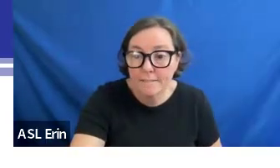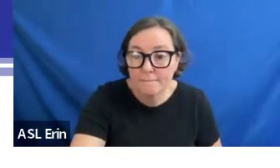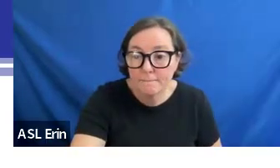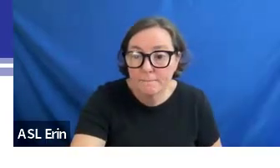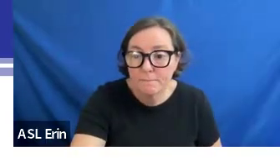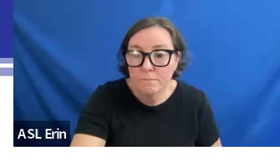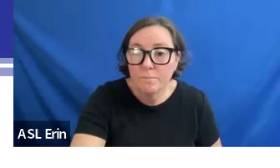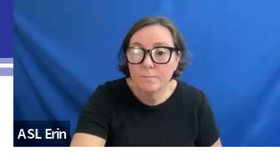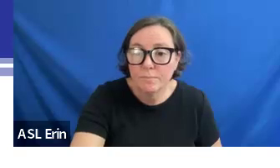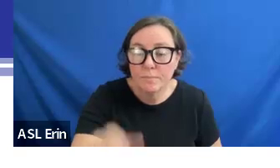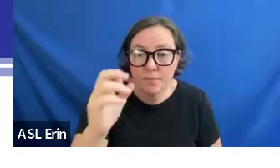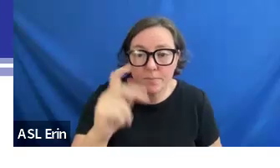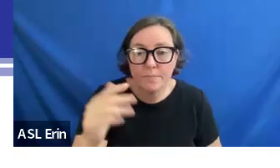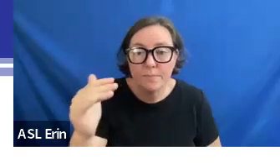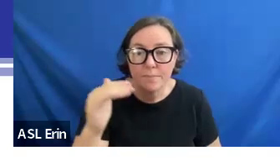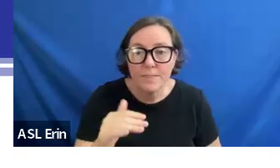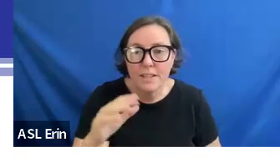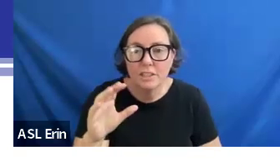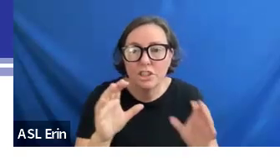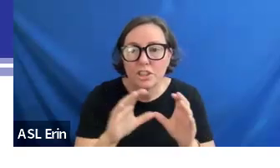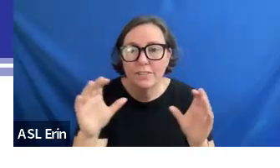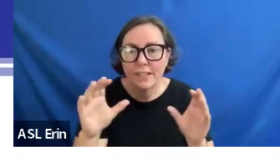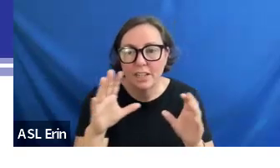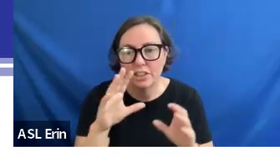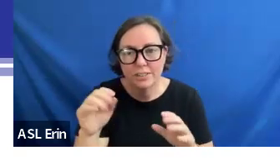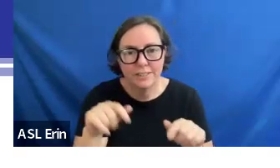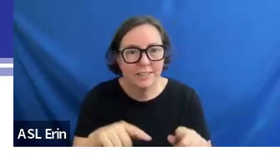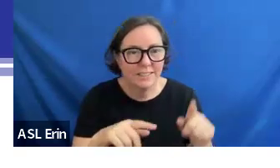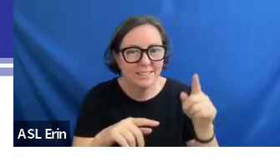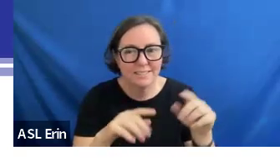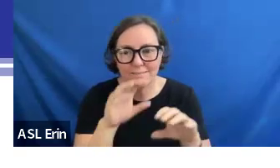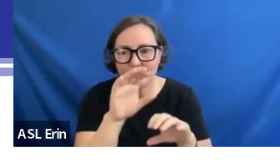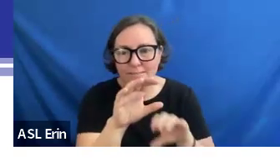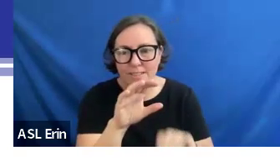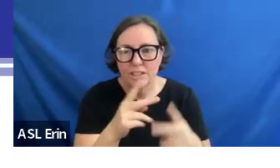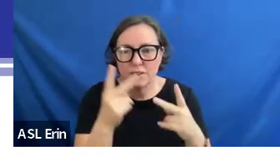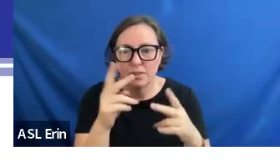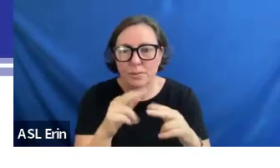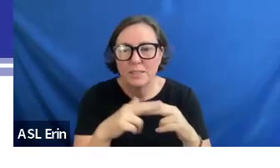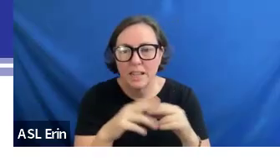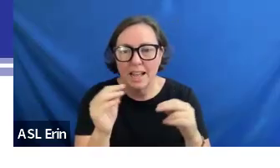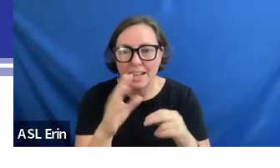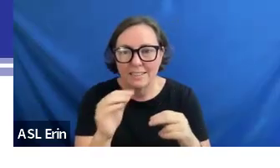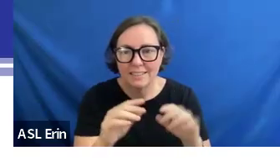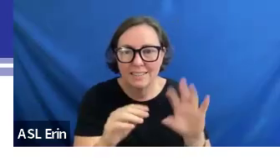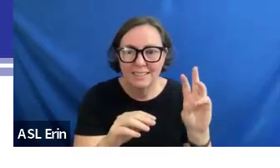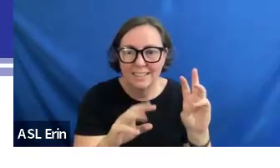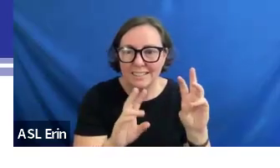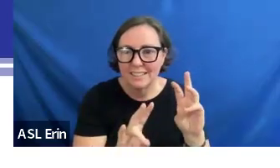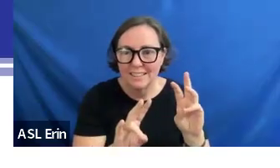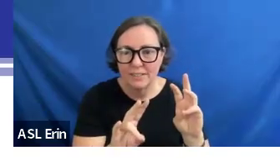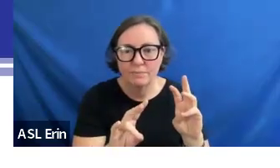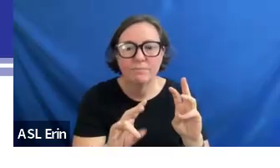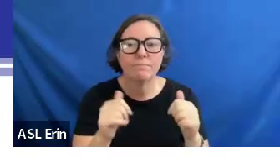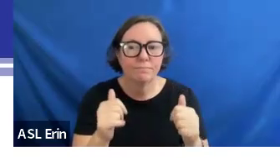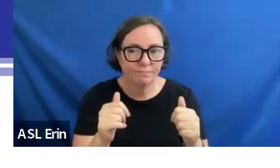All right, let's talk about certifications. This is broken up into two slides here, slide 6 and slide 7.